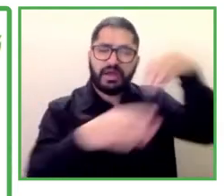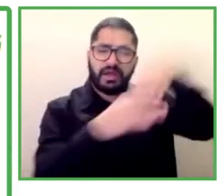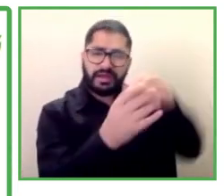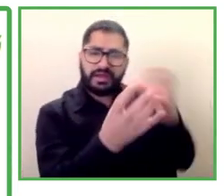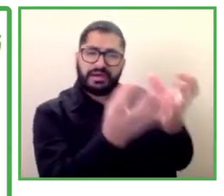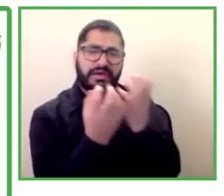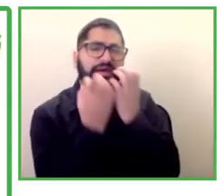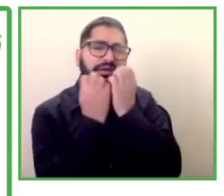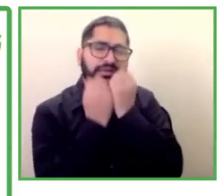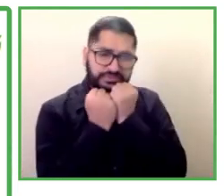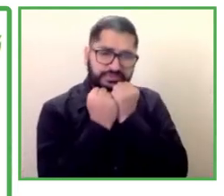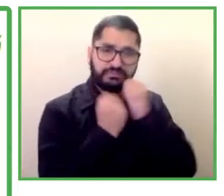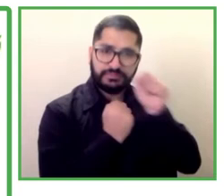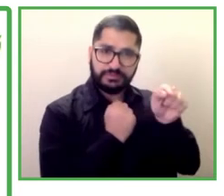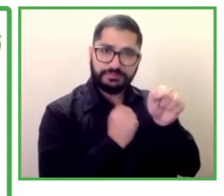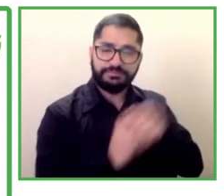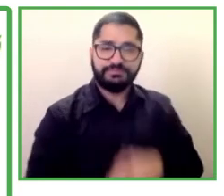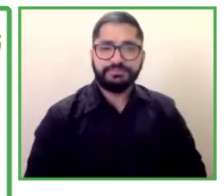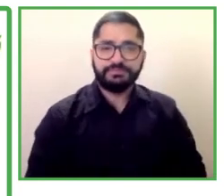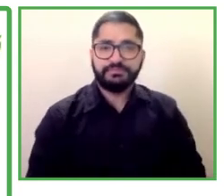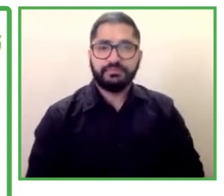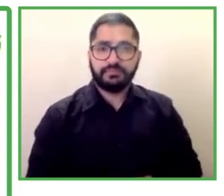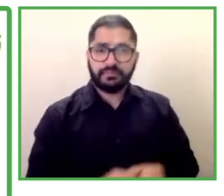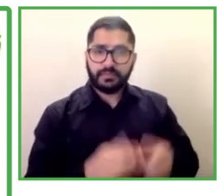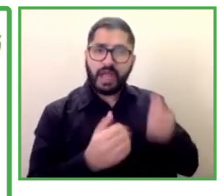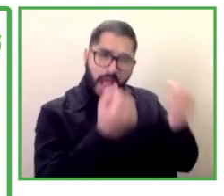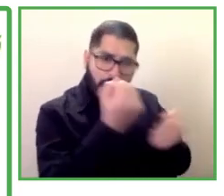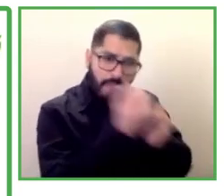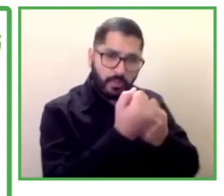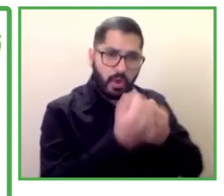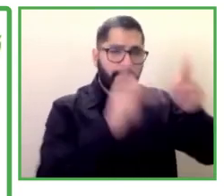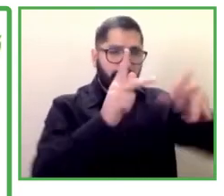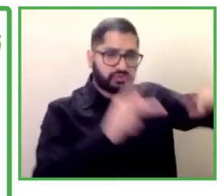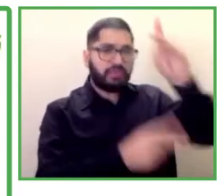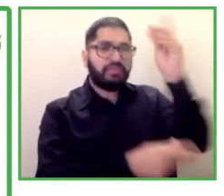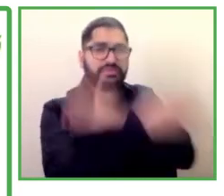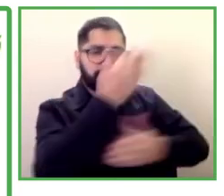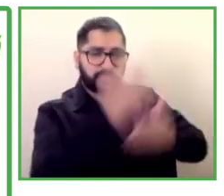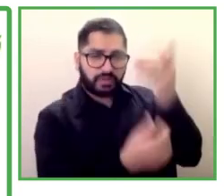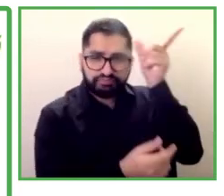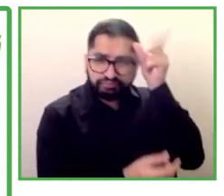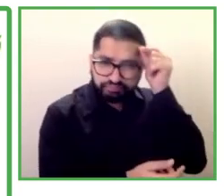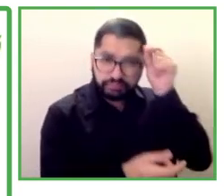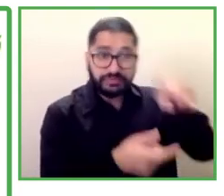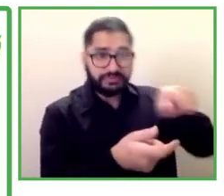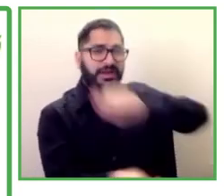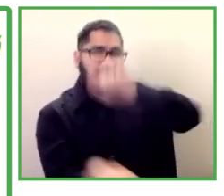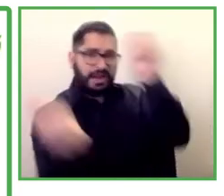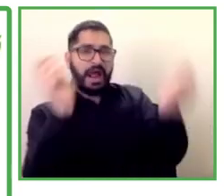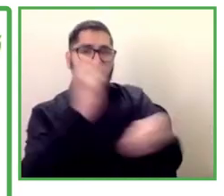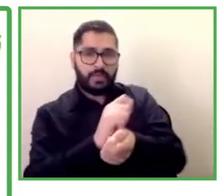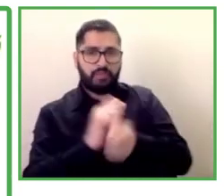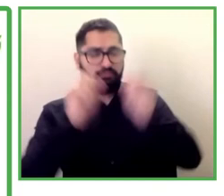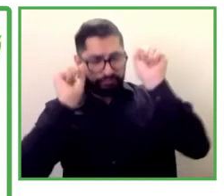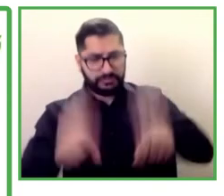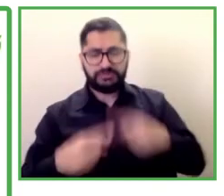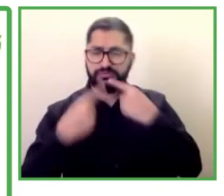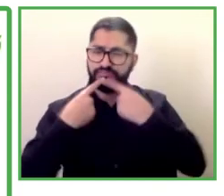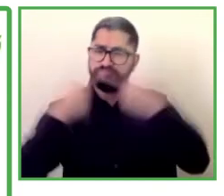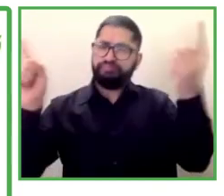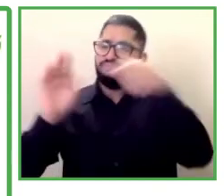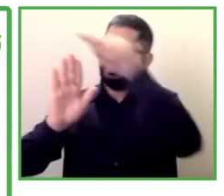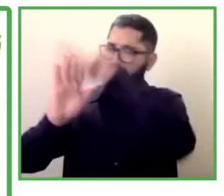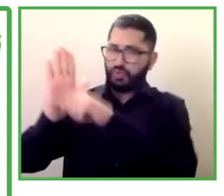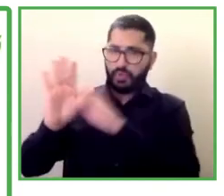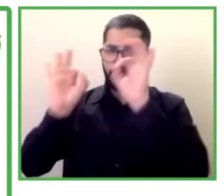by people with mental disabilities. So this modification was taken care of in